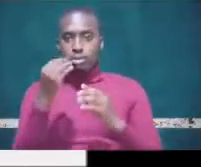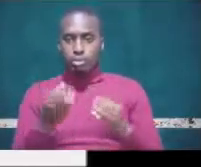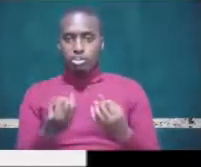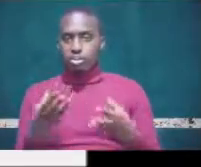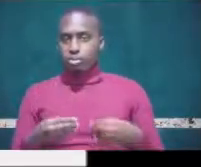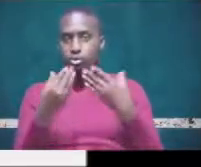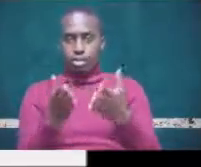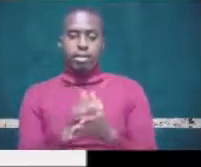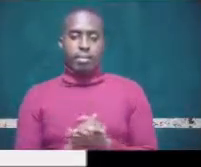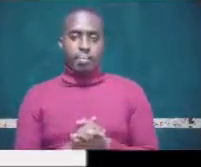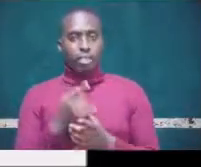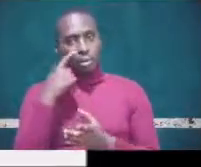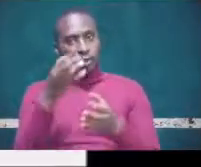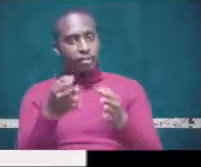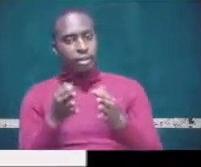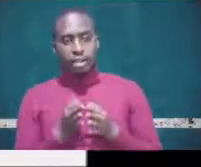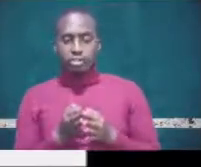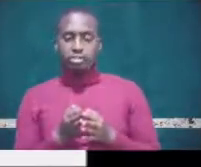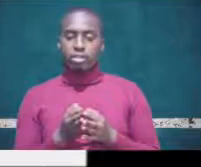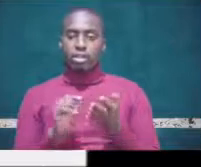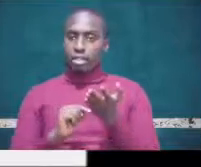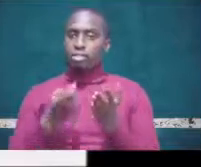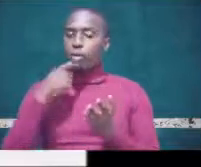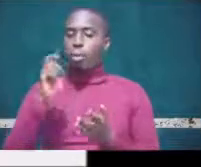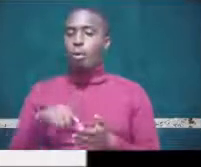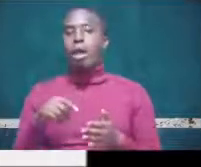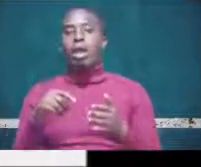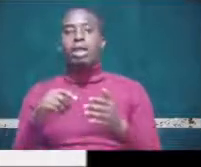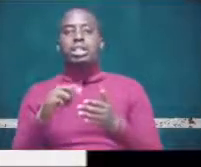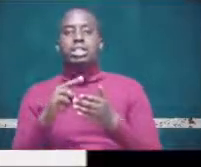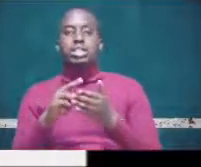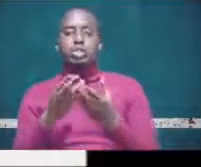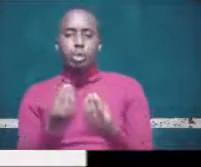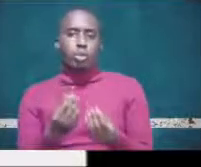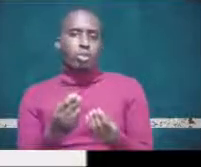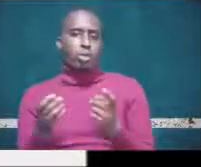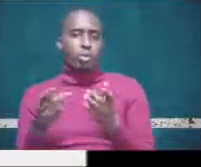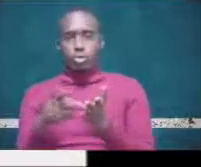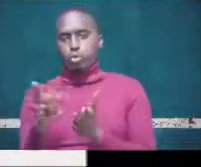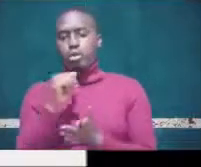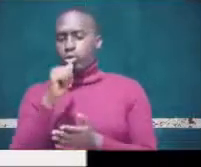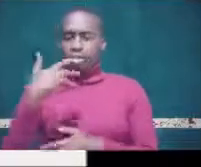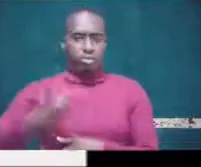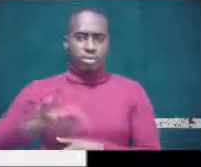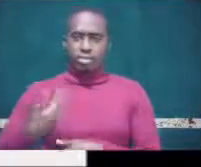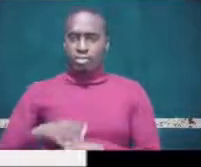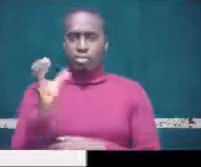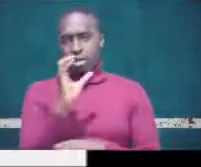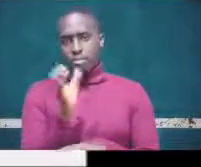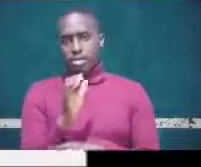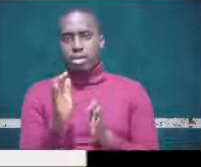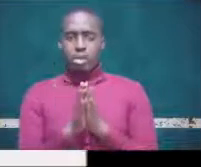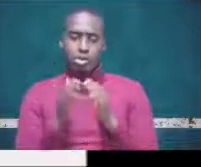financial. The technology chosen should be affordable. Should be affordable, not too expensive to the company, and